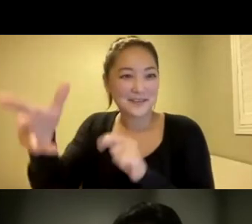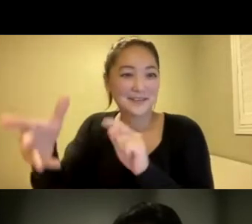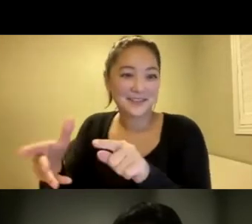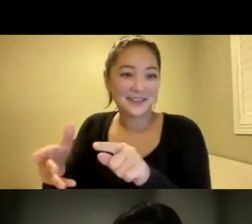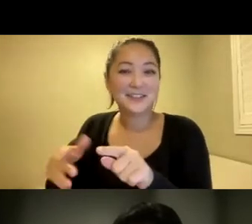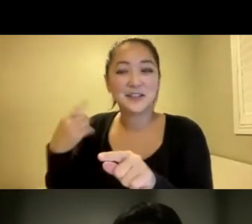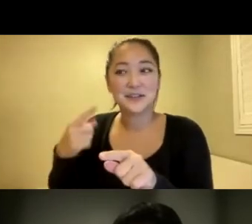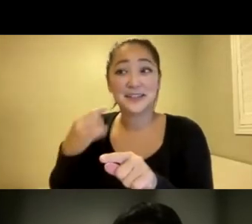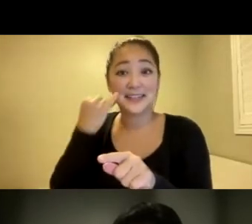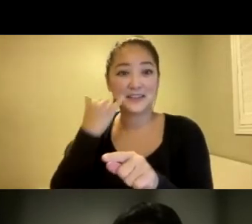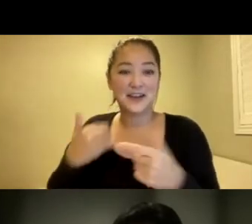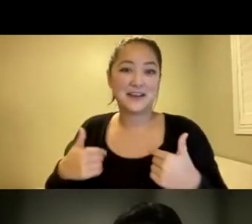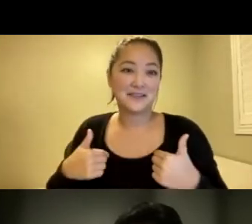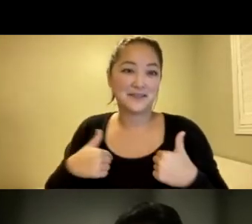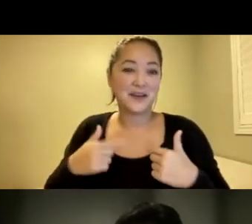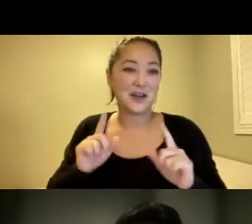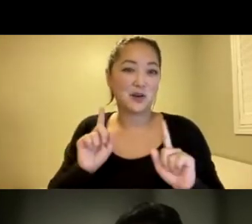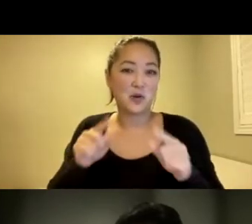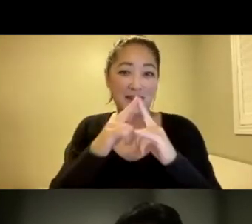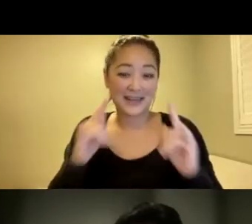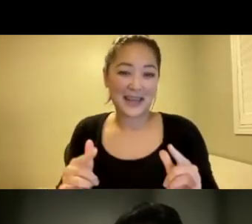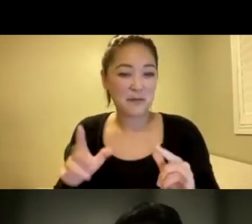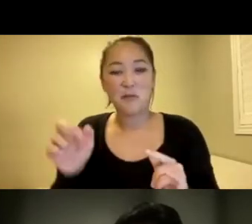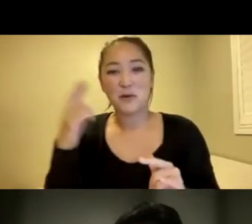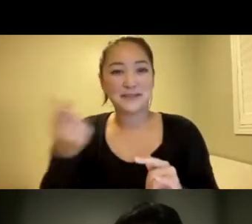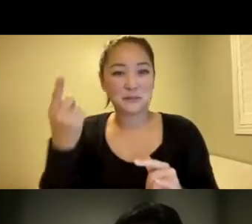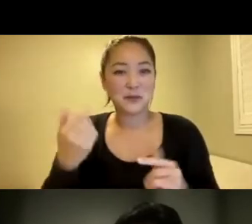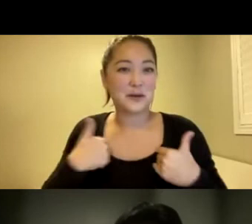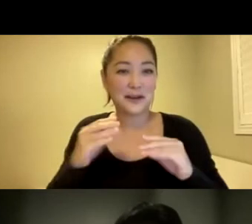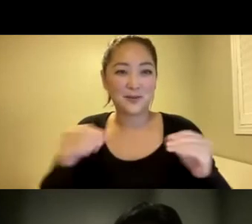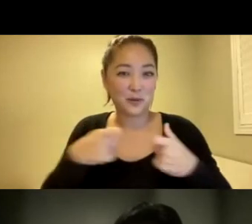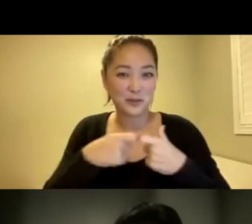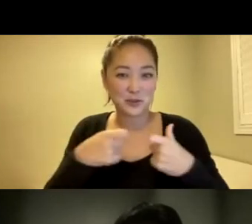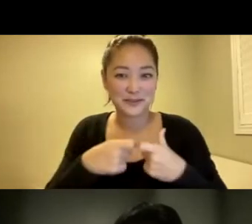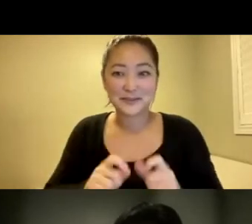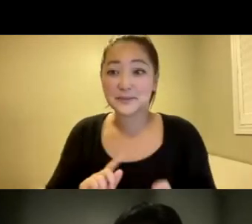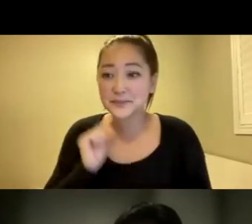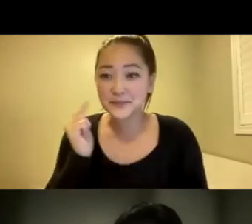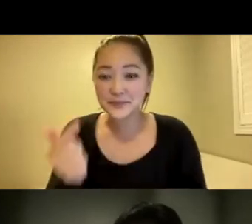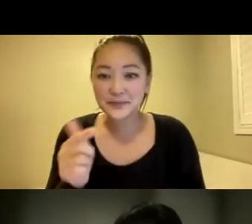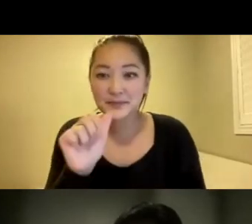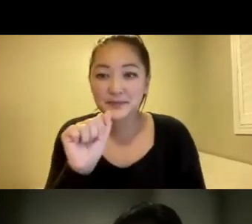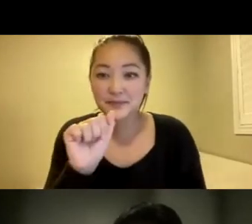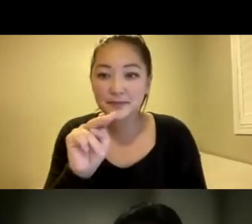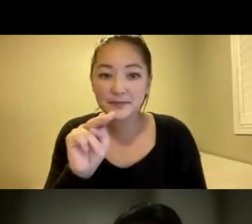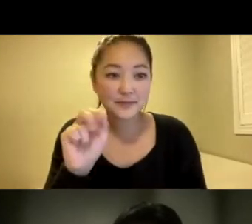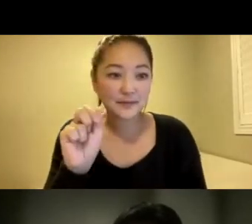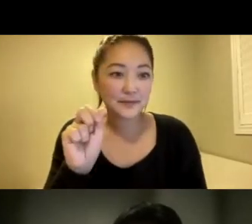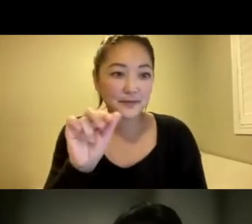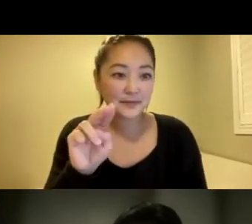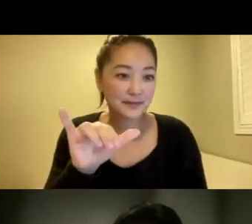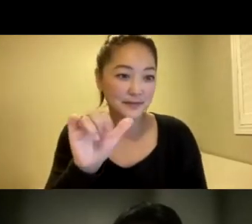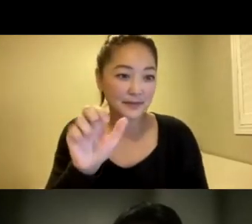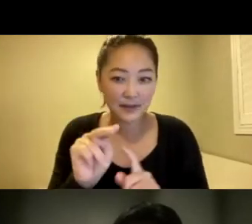Yeah, there's lots to mine there, but let's move to Fiona and Ananya. Tell us